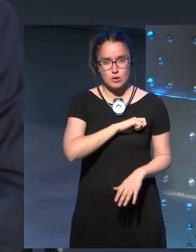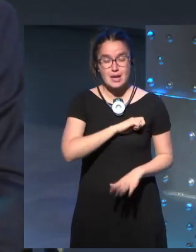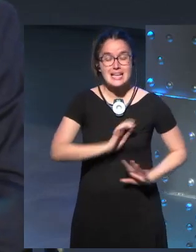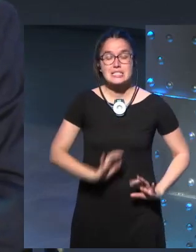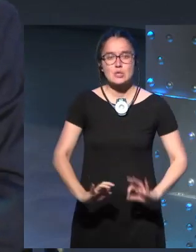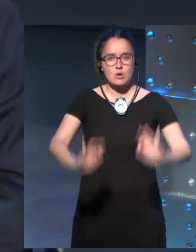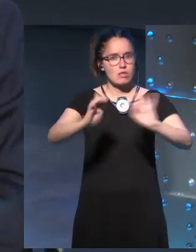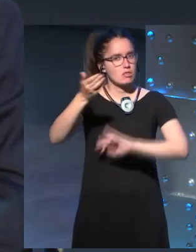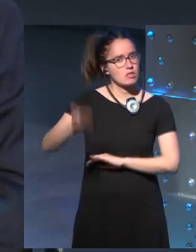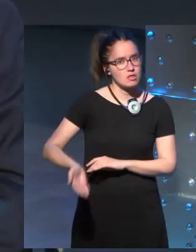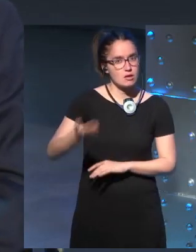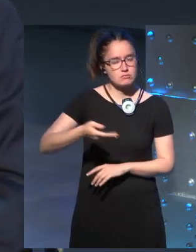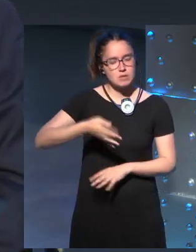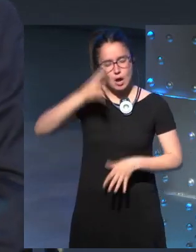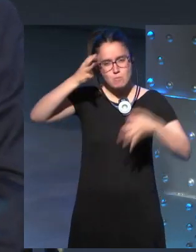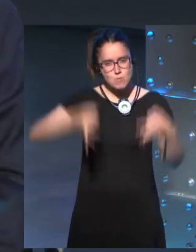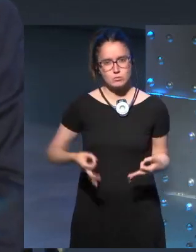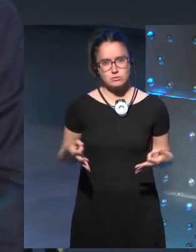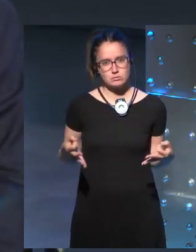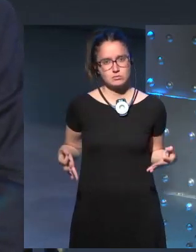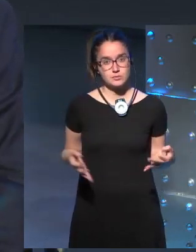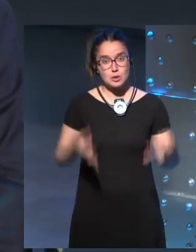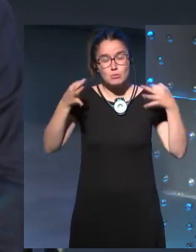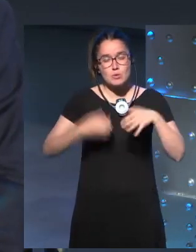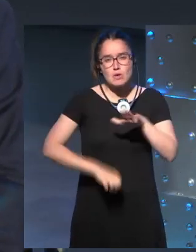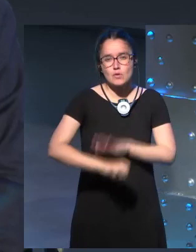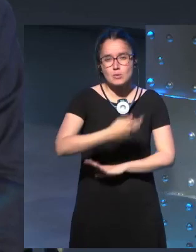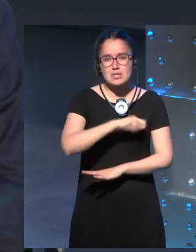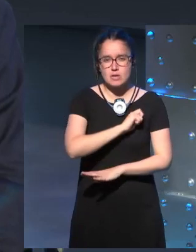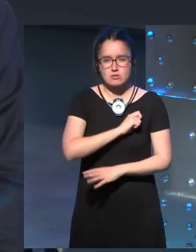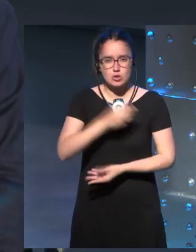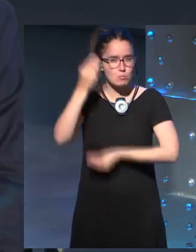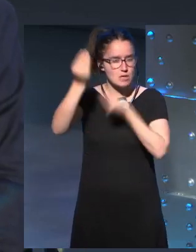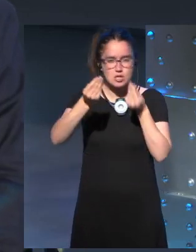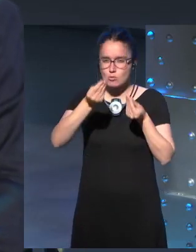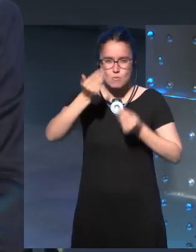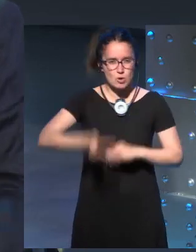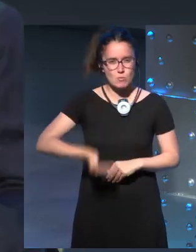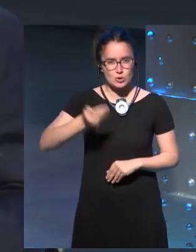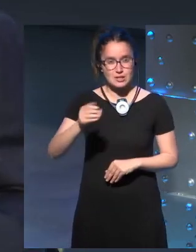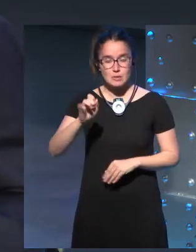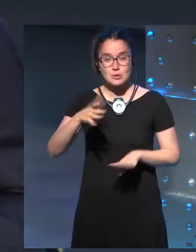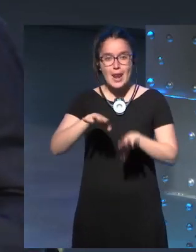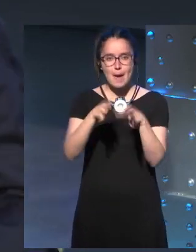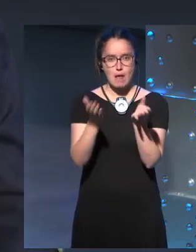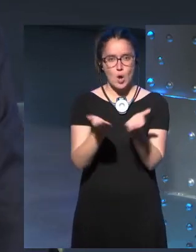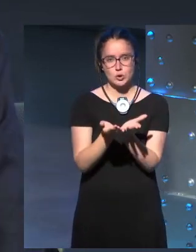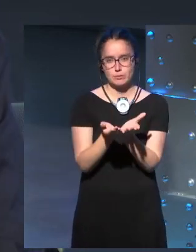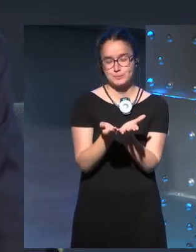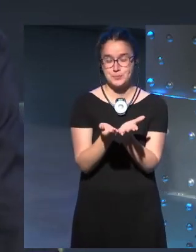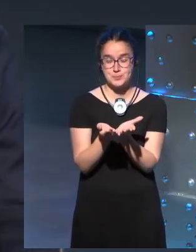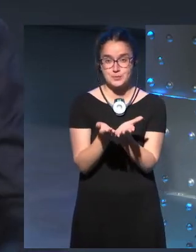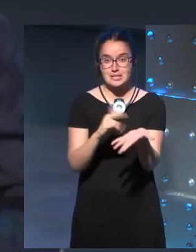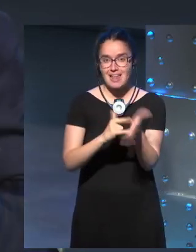football singular, so to speak, conviction. And Spanish football conviction, I think that this is very important, is the